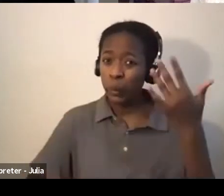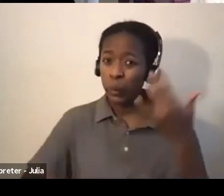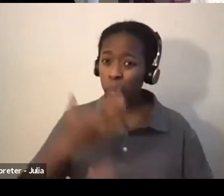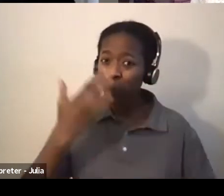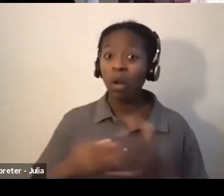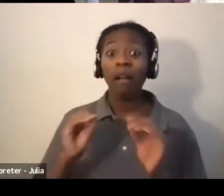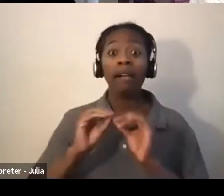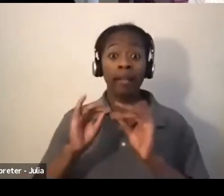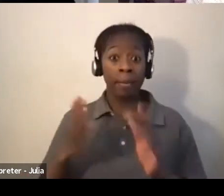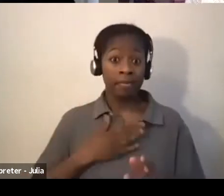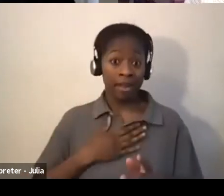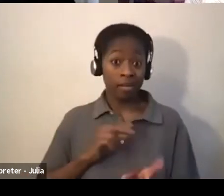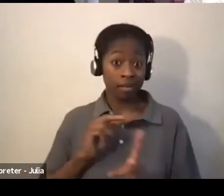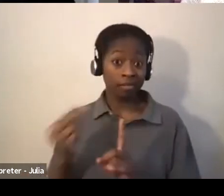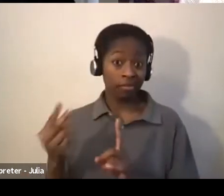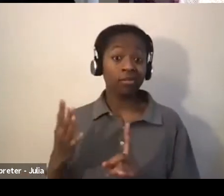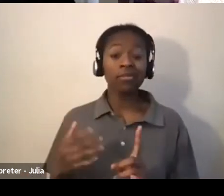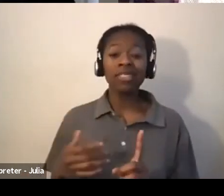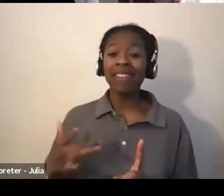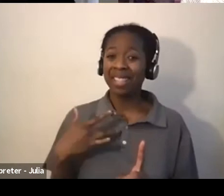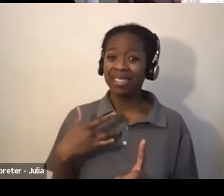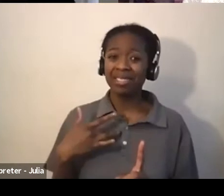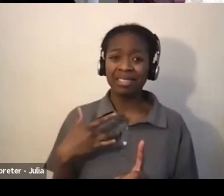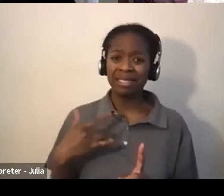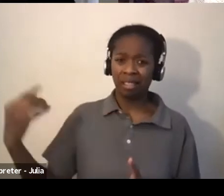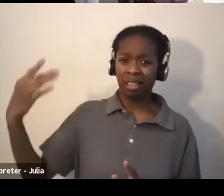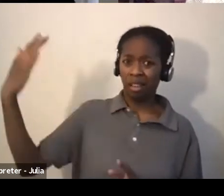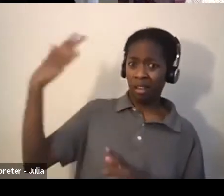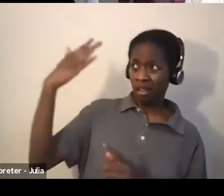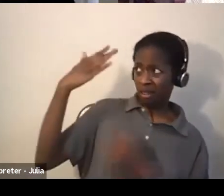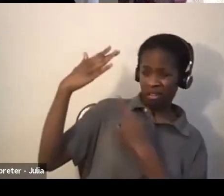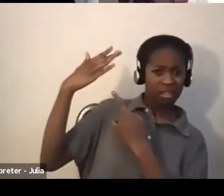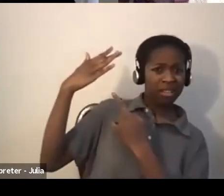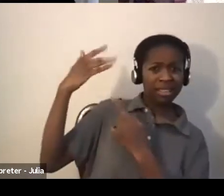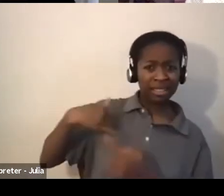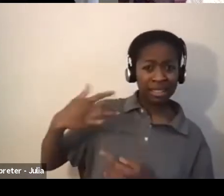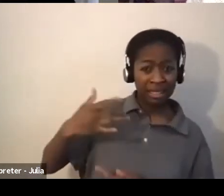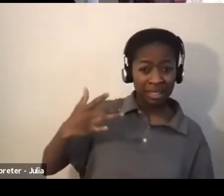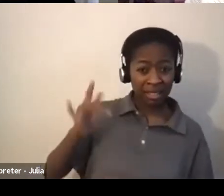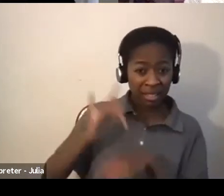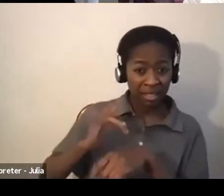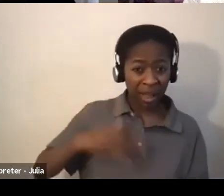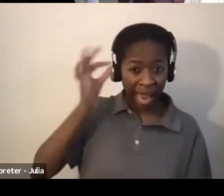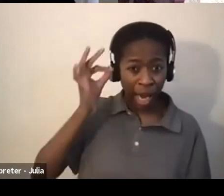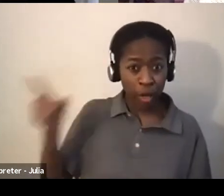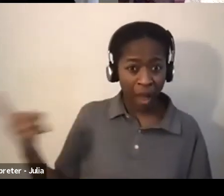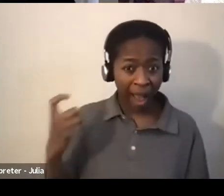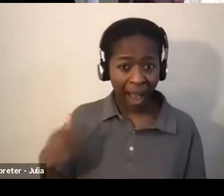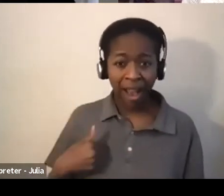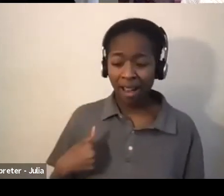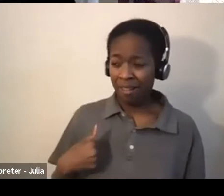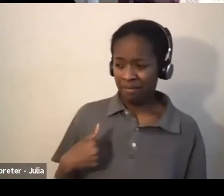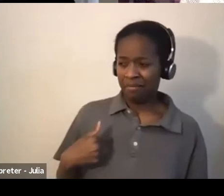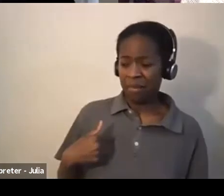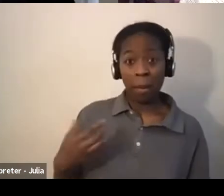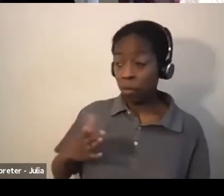my perspective that it, for me, it feels invasive. And even to be asked, like, is that your real hair, to be